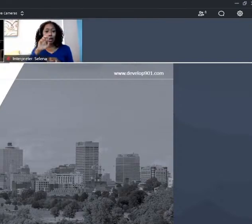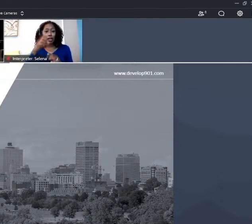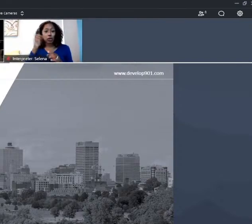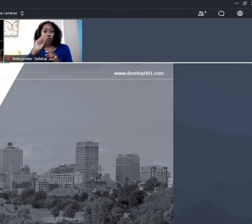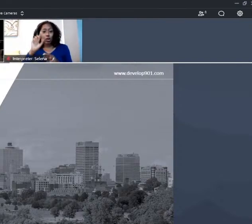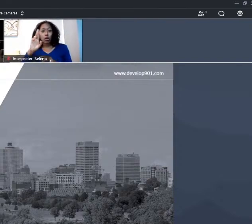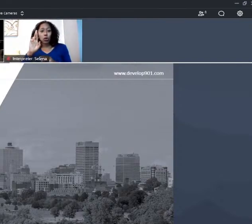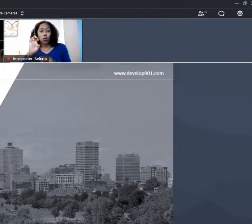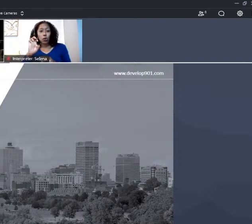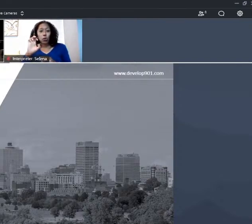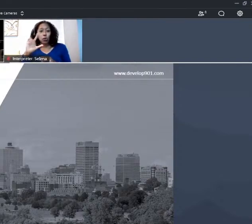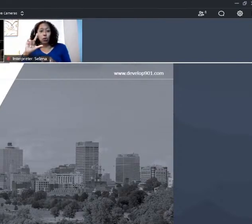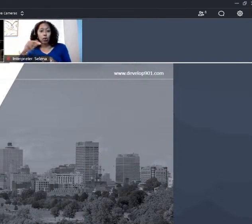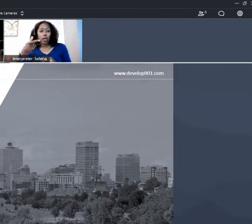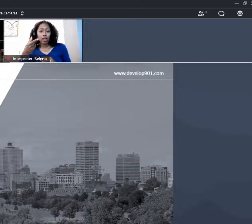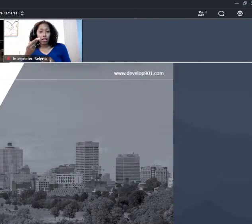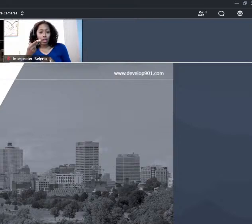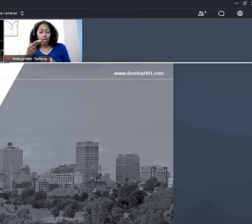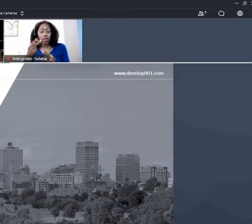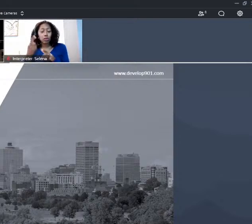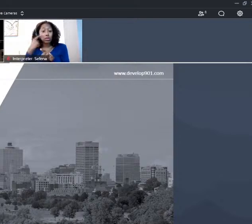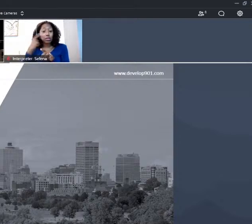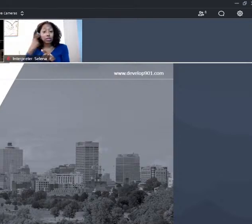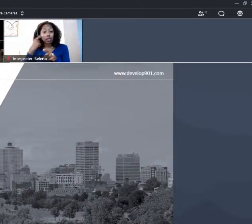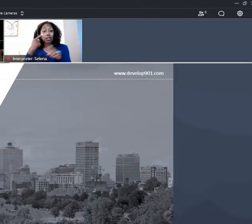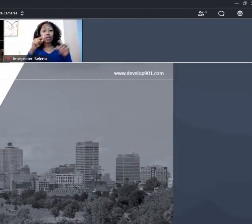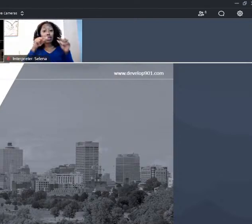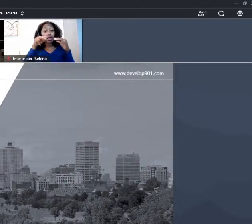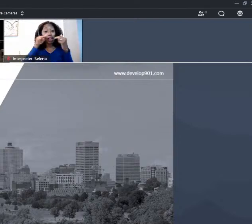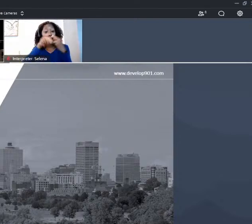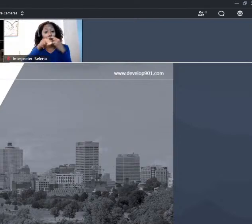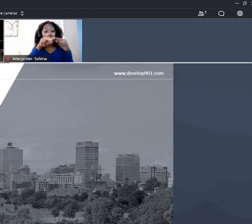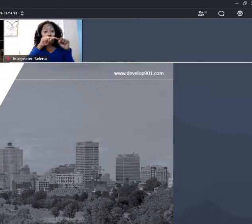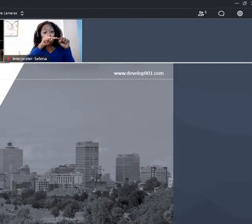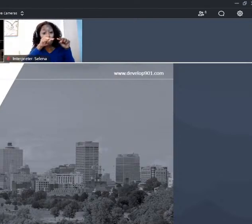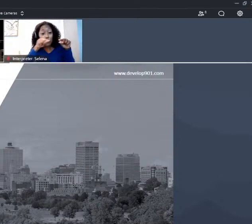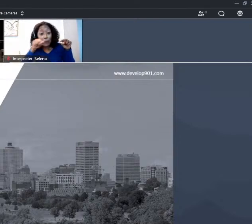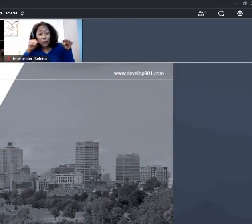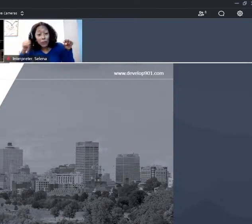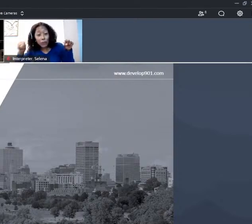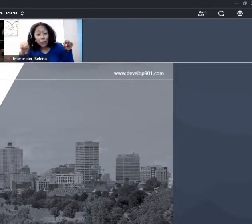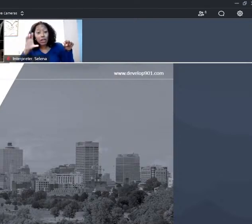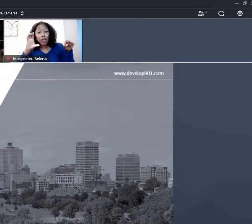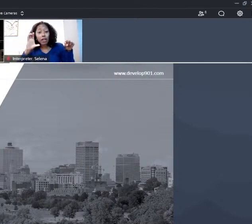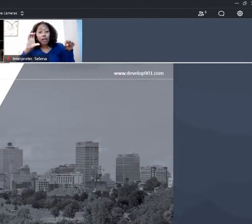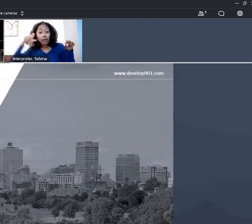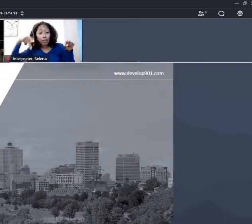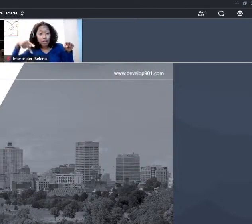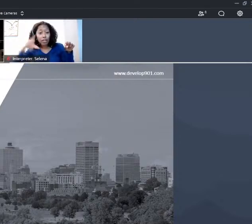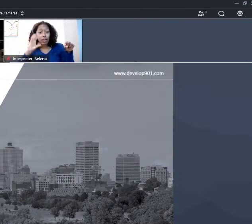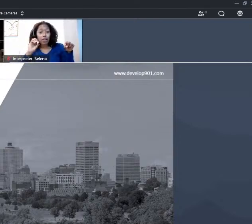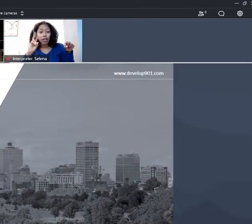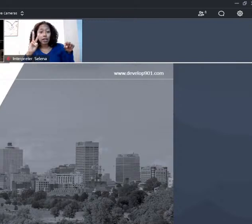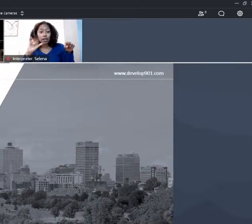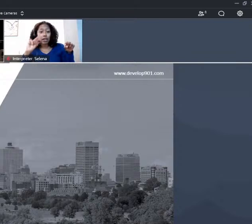lot highway all the way down Covington Pike. We are pleading with you